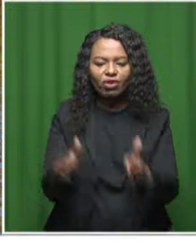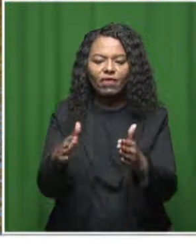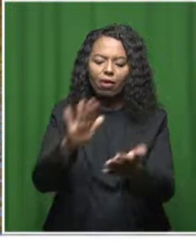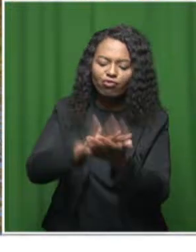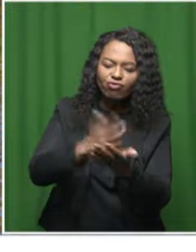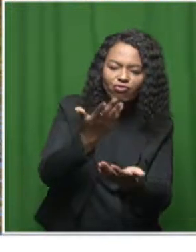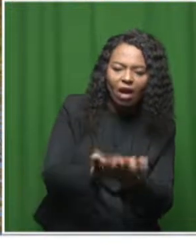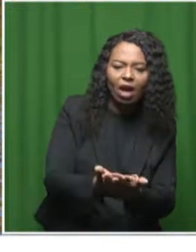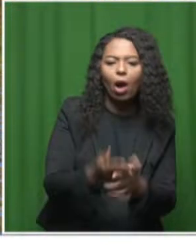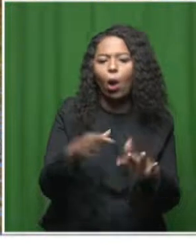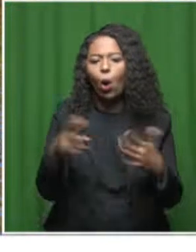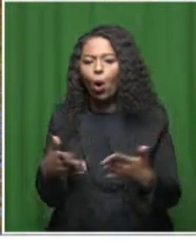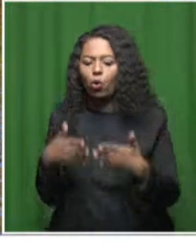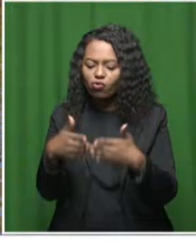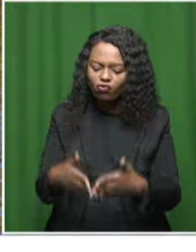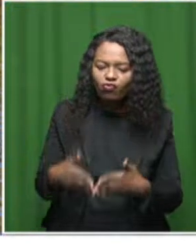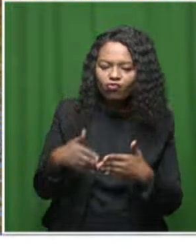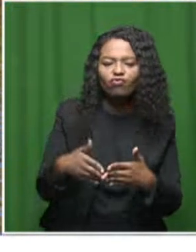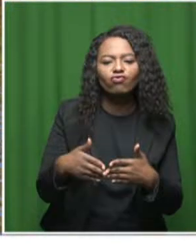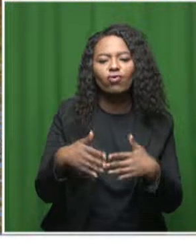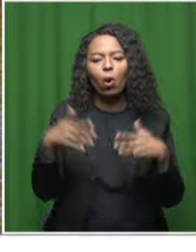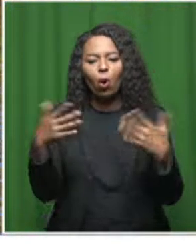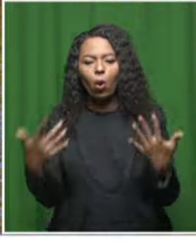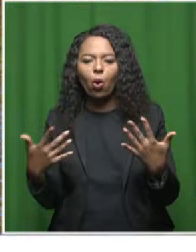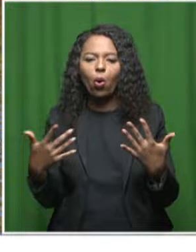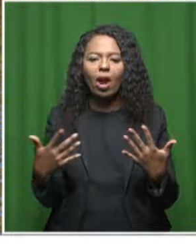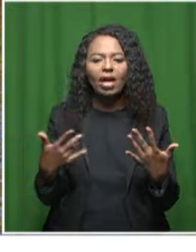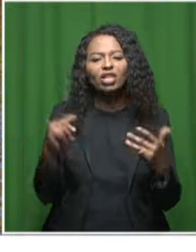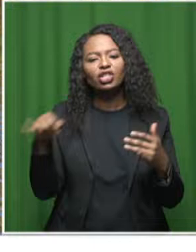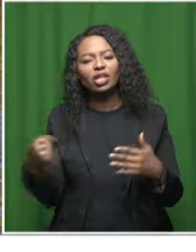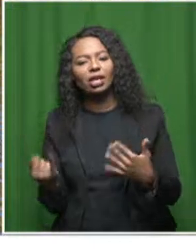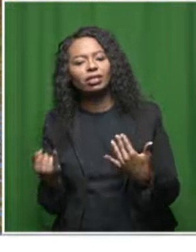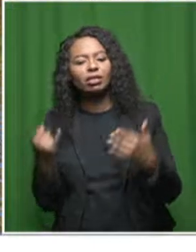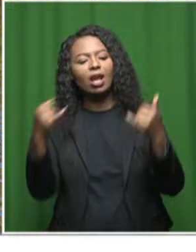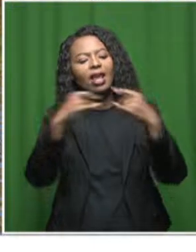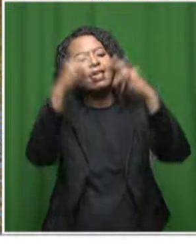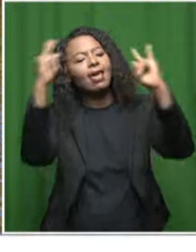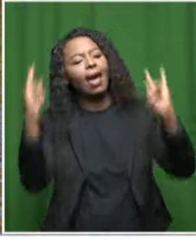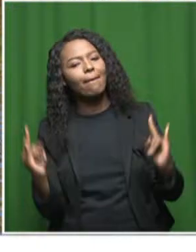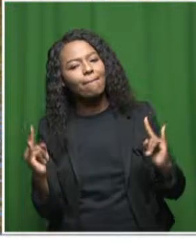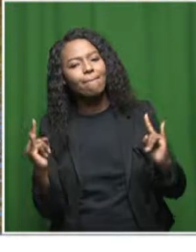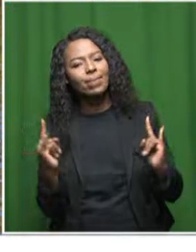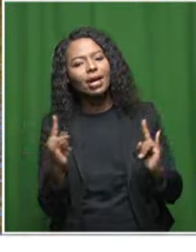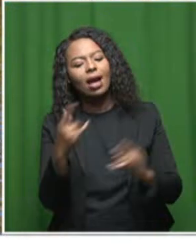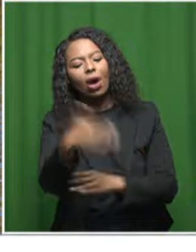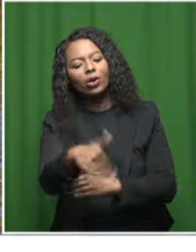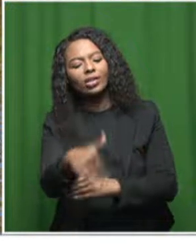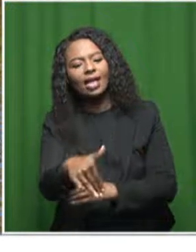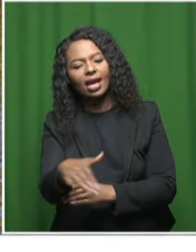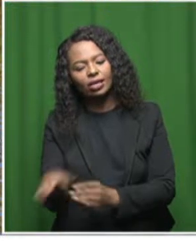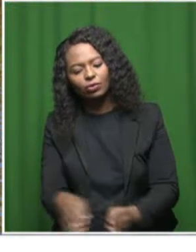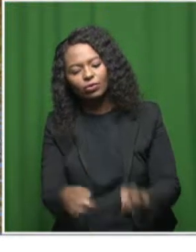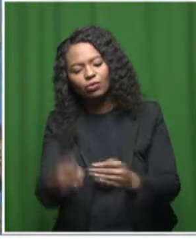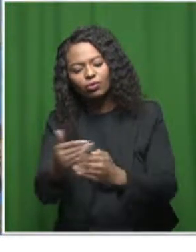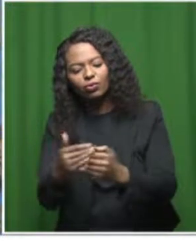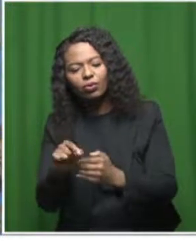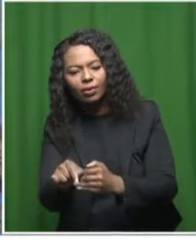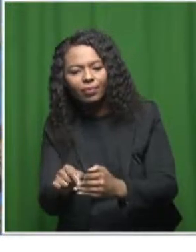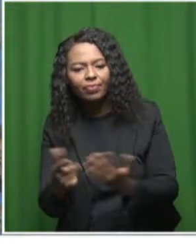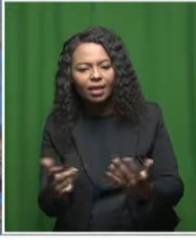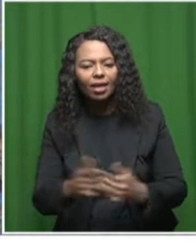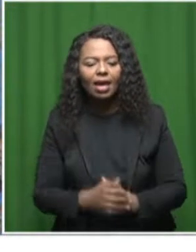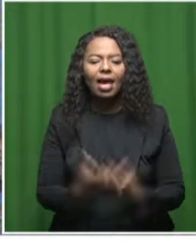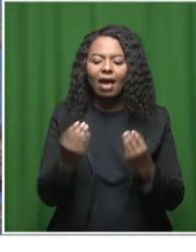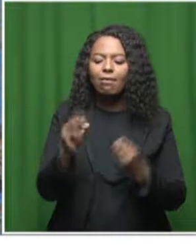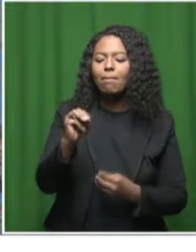go canoeing. We also do pop-up camping at a lot of these sites. Just outside Kloot Nature Reserve as well, we've got the Lower